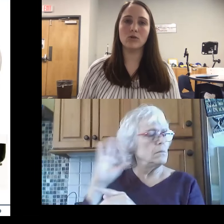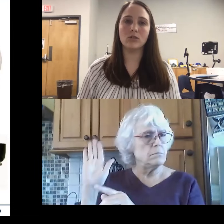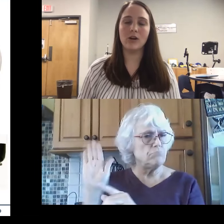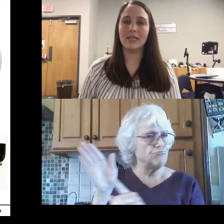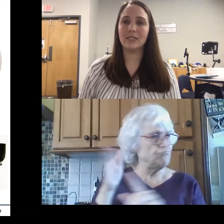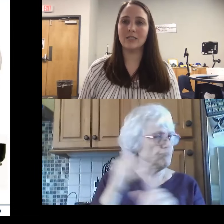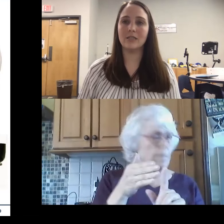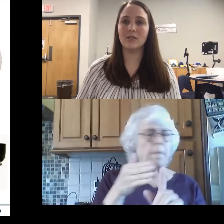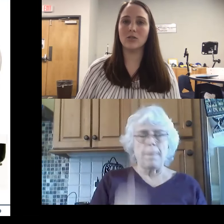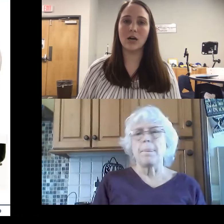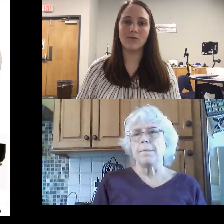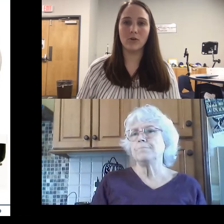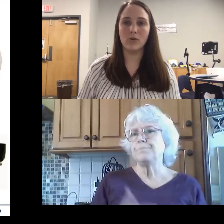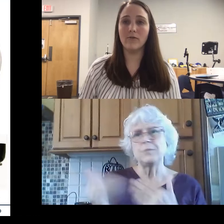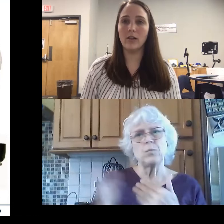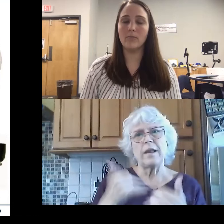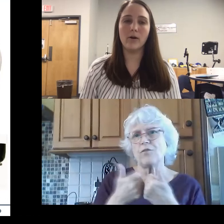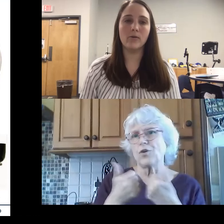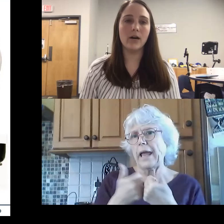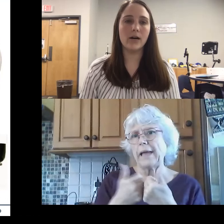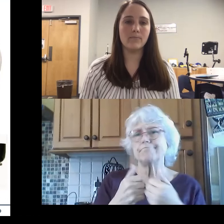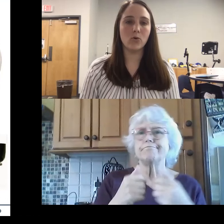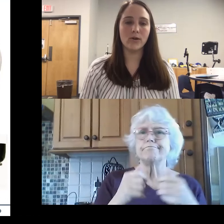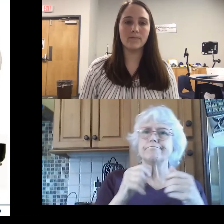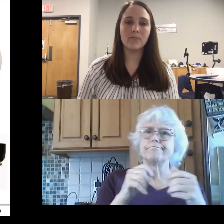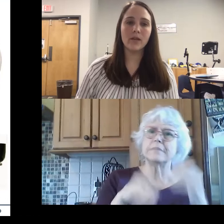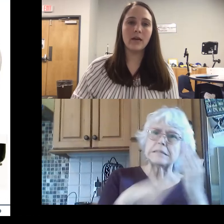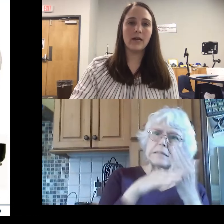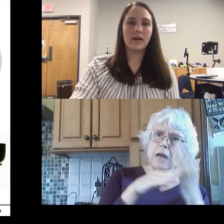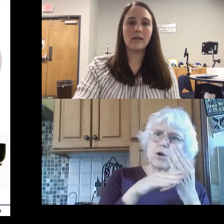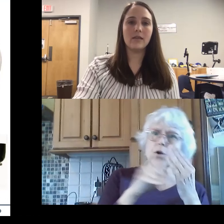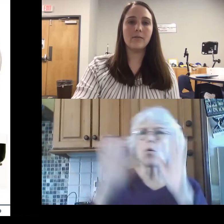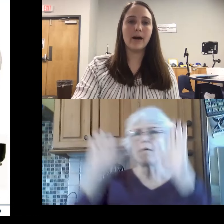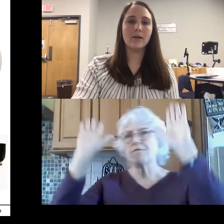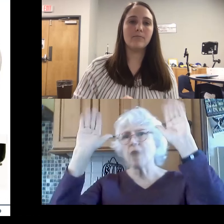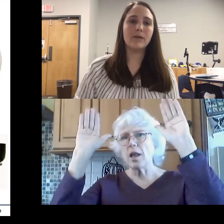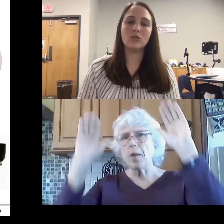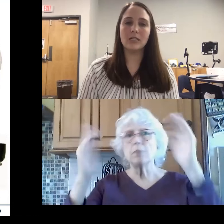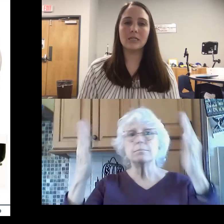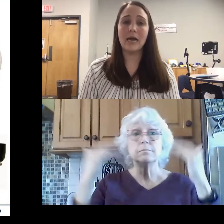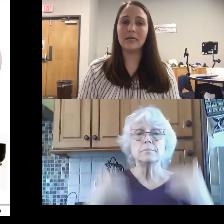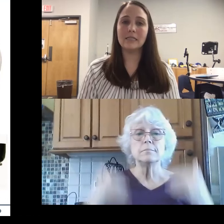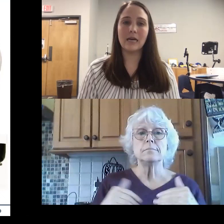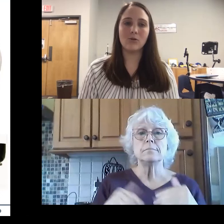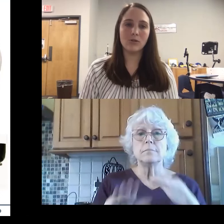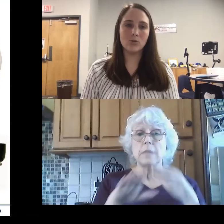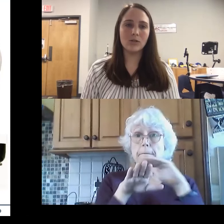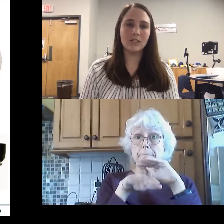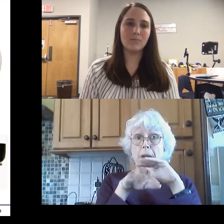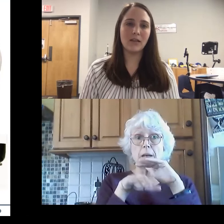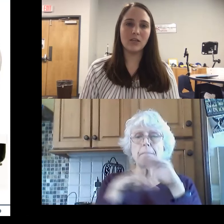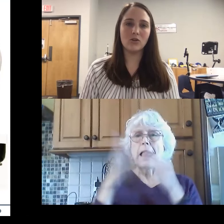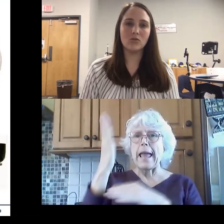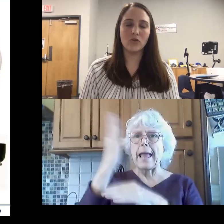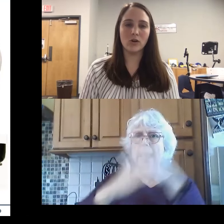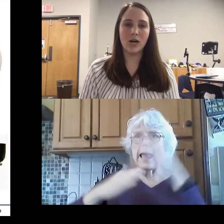course they're accessing. soccer or volleyball, um, court. And then the bottom picture is a hand cycle. This one